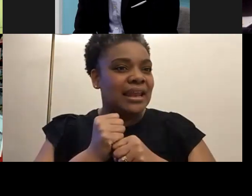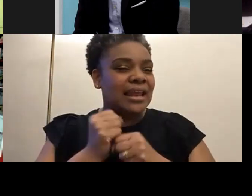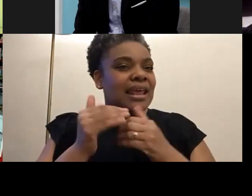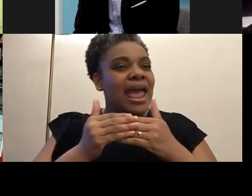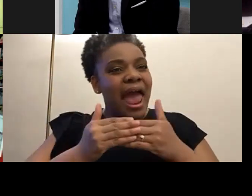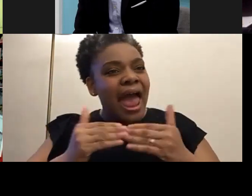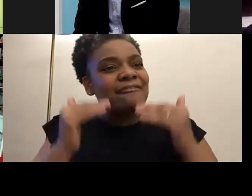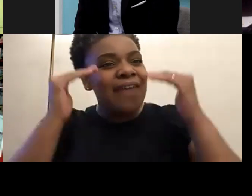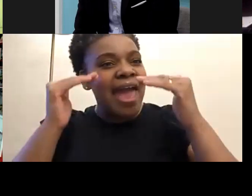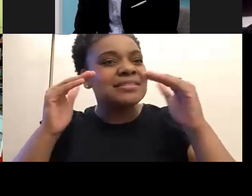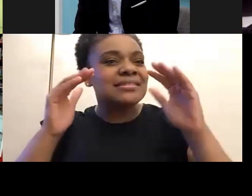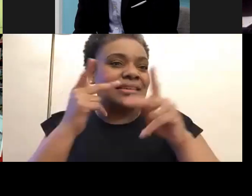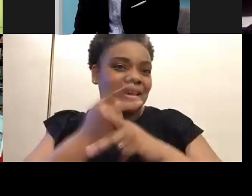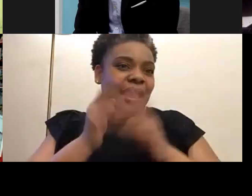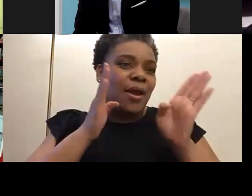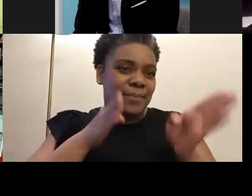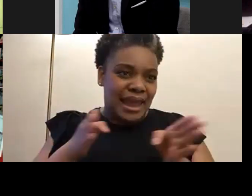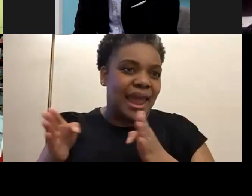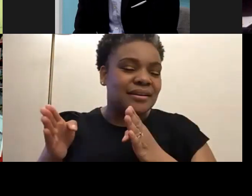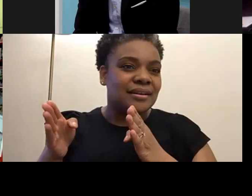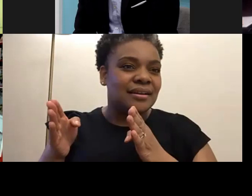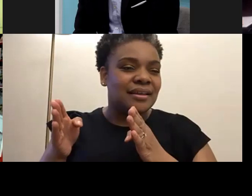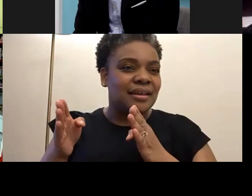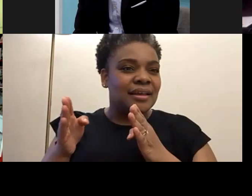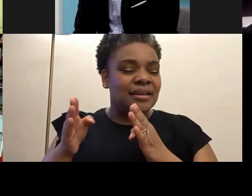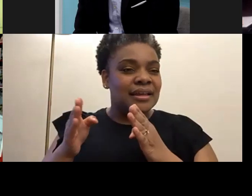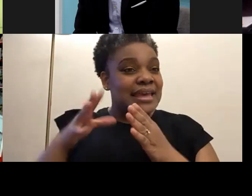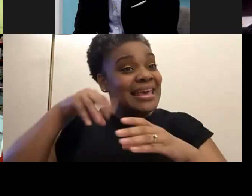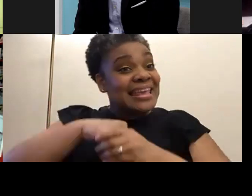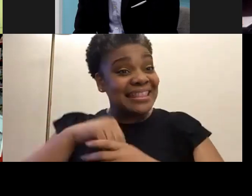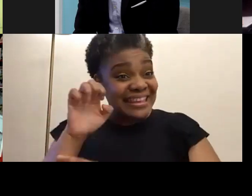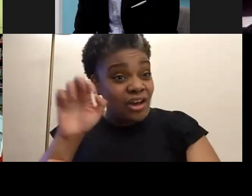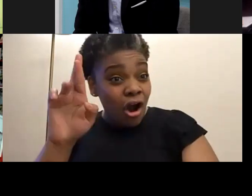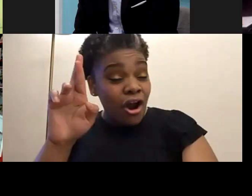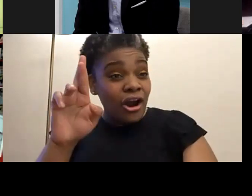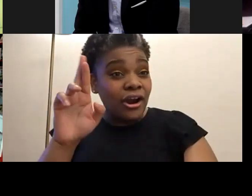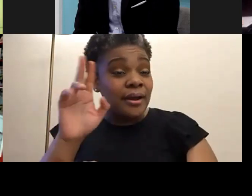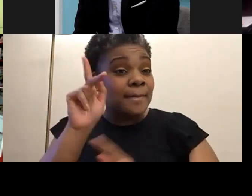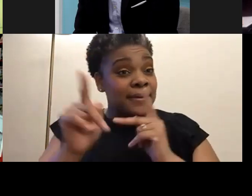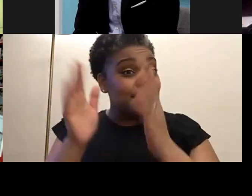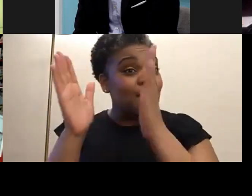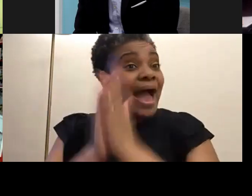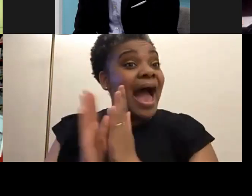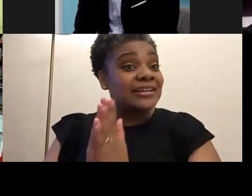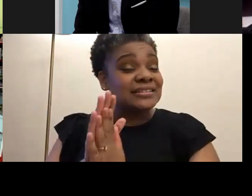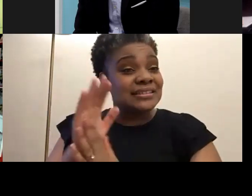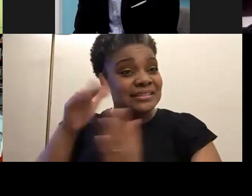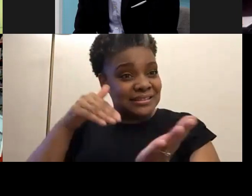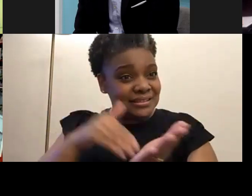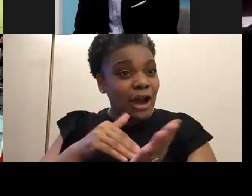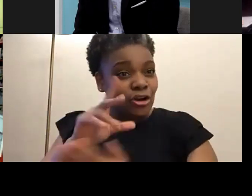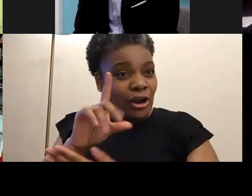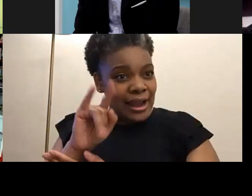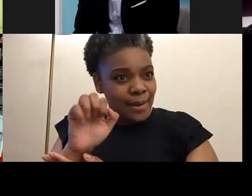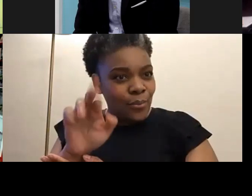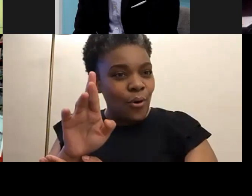as an ER doc, like, what should I be doing, Dr. Clayborne, and what should I be paying attention to? No one who I've taken care of that I'm about to put a breathing tube in